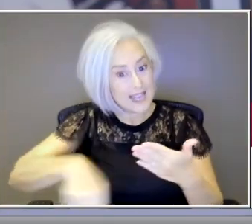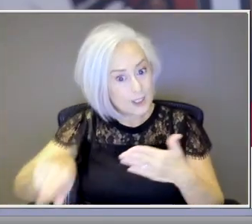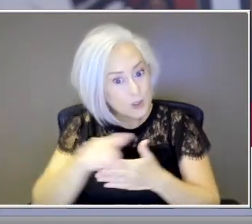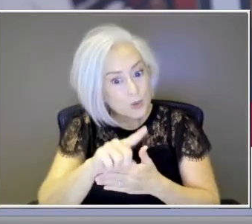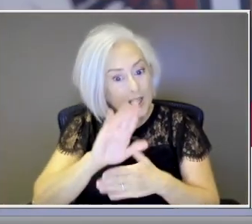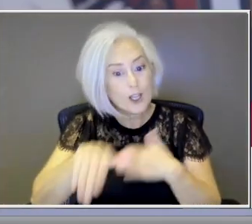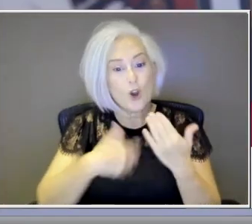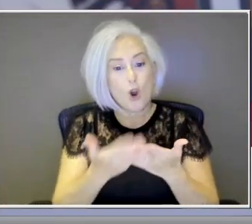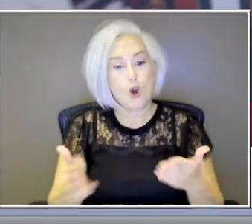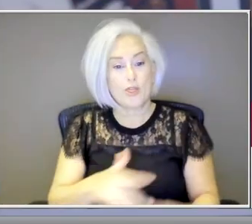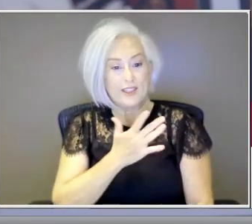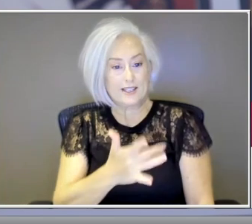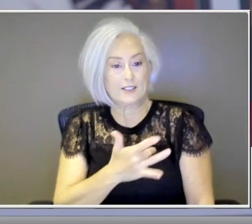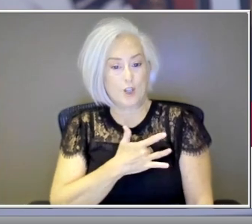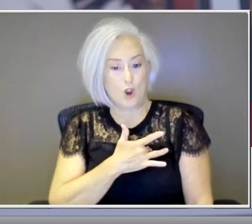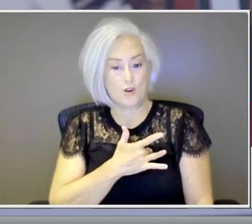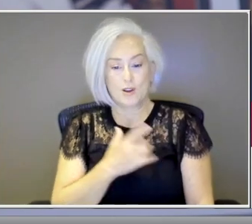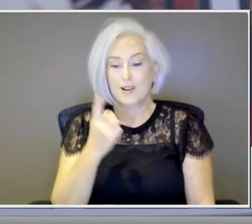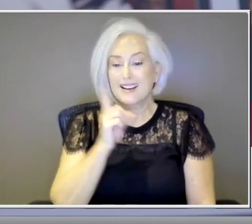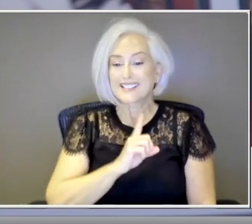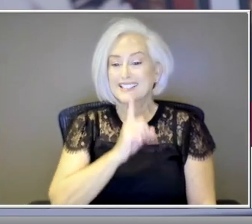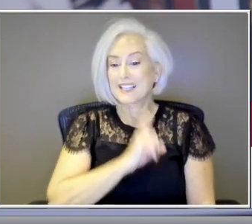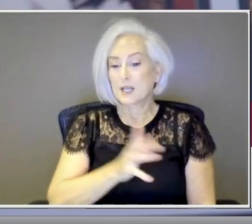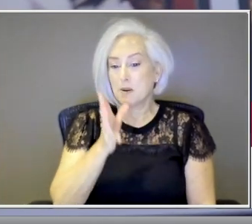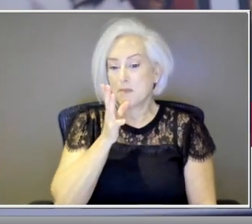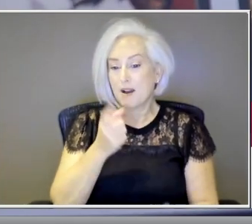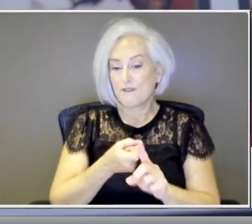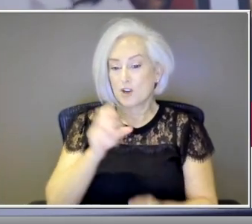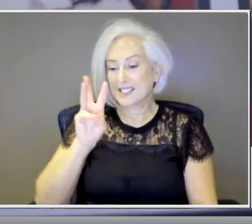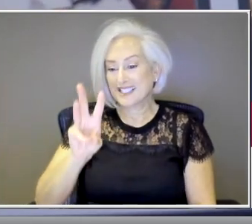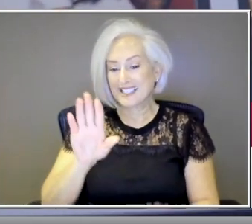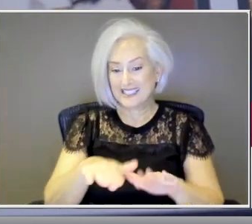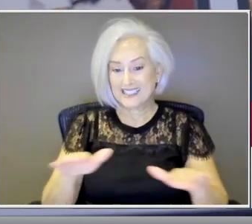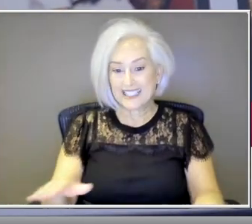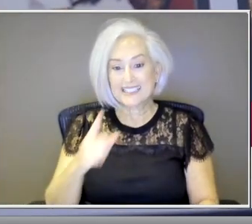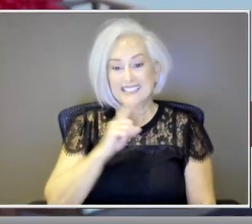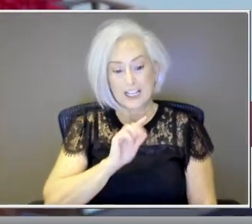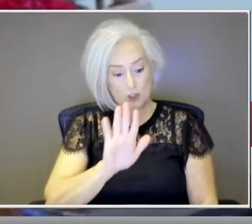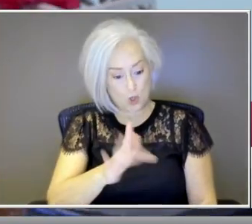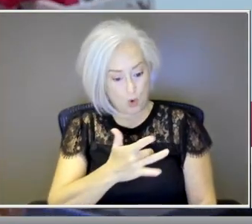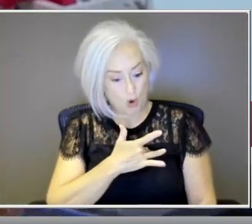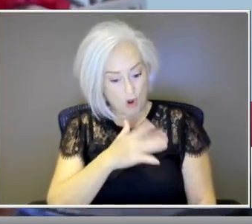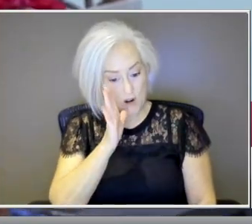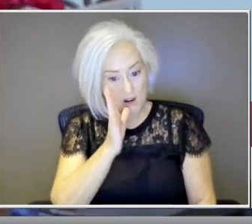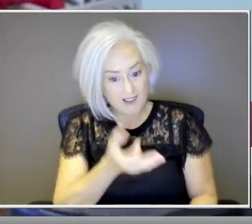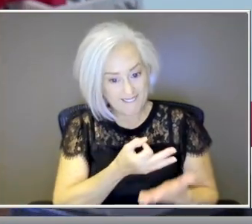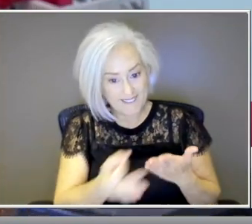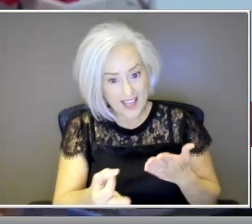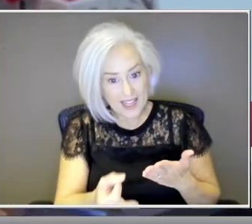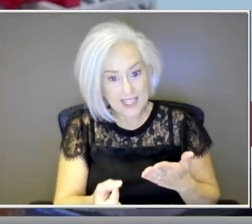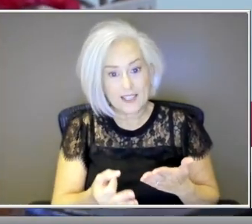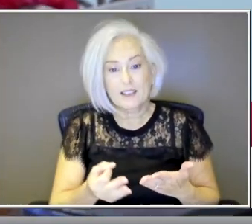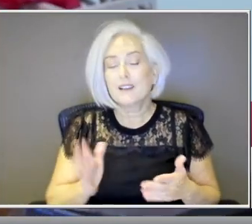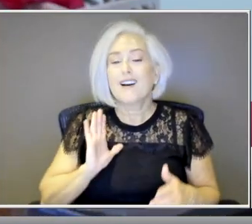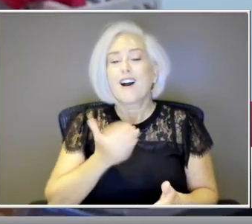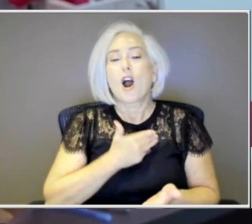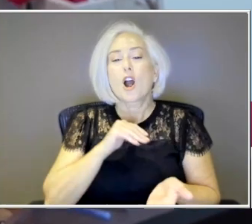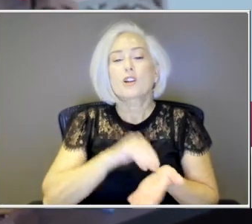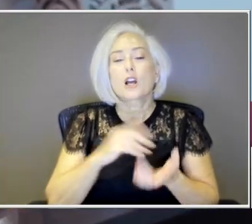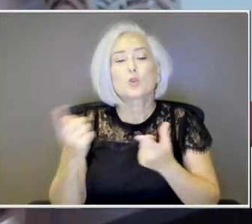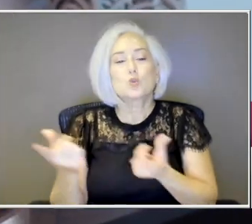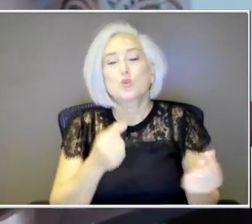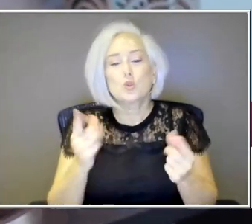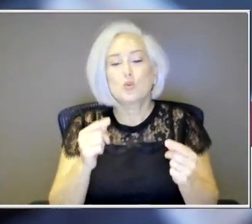Heart, a single mother of 6 is told her heart is failing. We're going to show you what our doctors did here that's given her